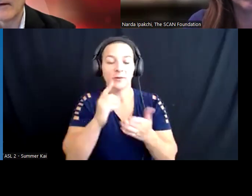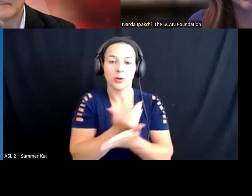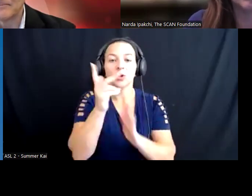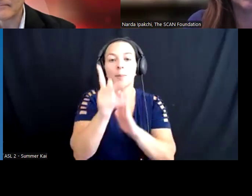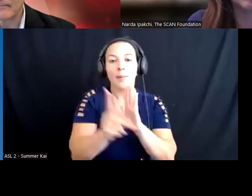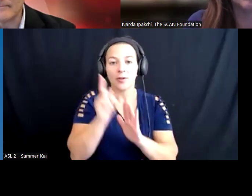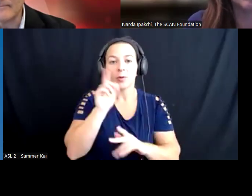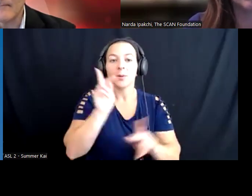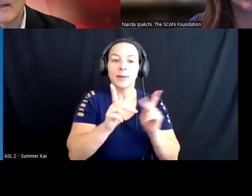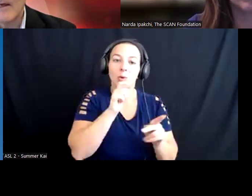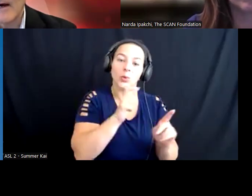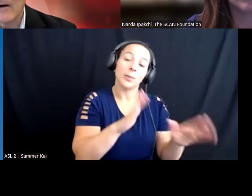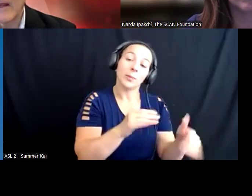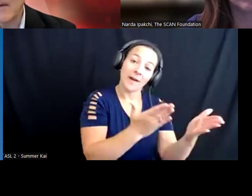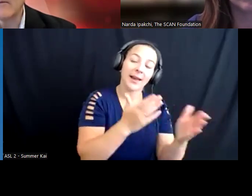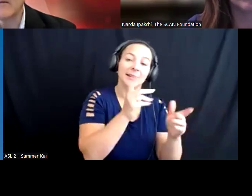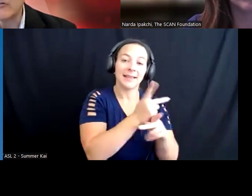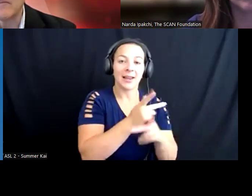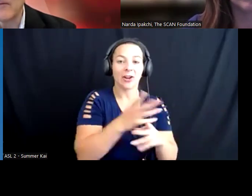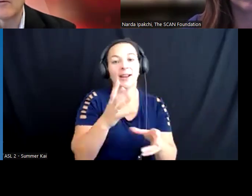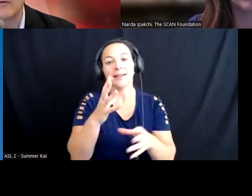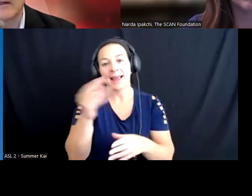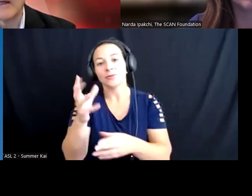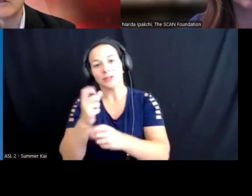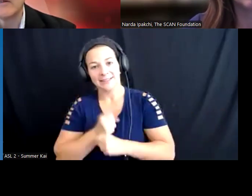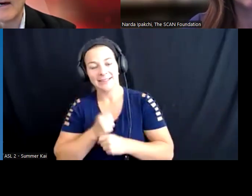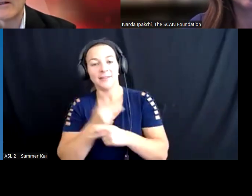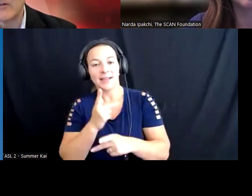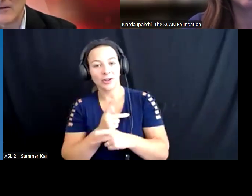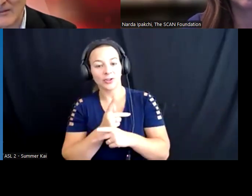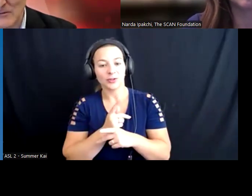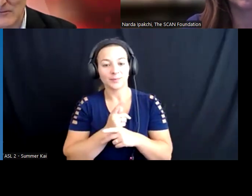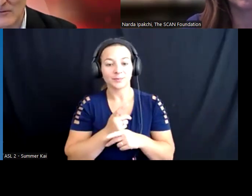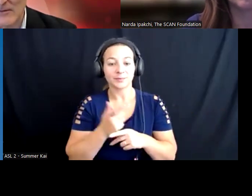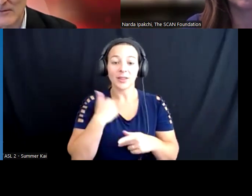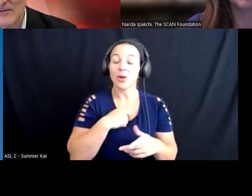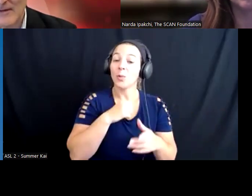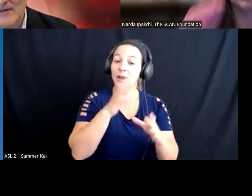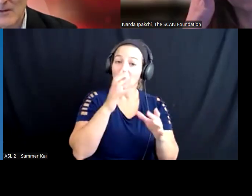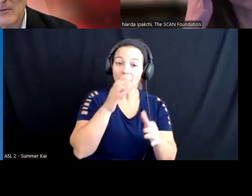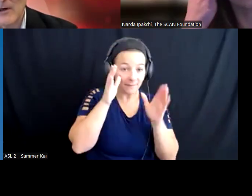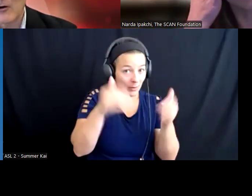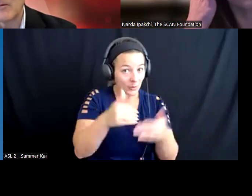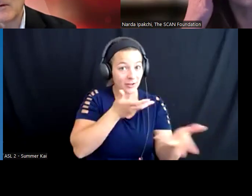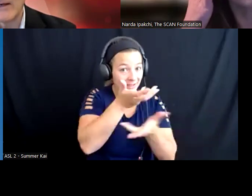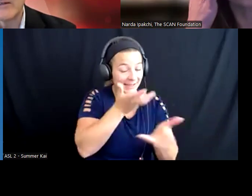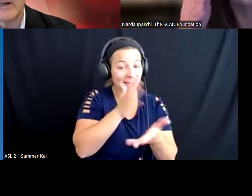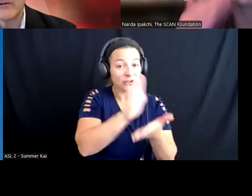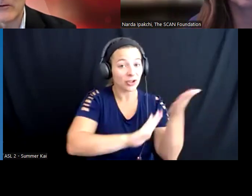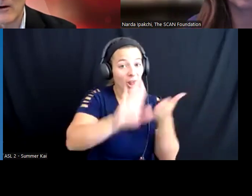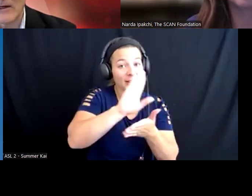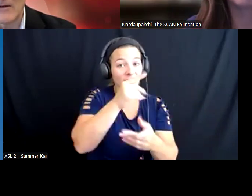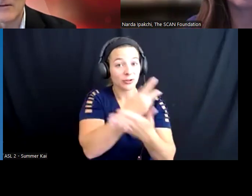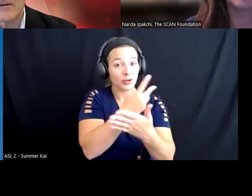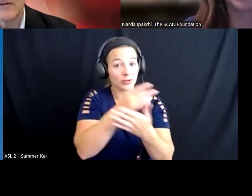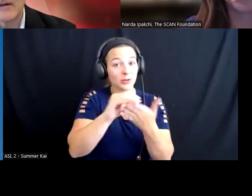receive care. Our campaign is initially focused on engaging college and graduate students, but we are going to be branching out to